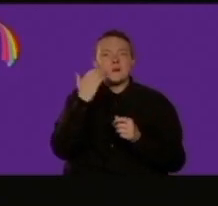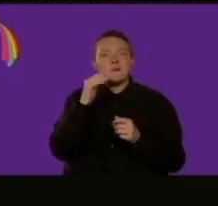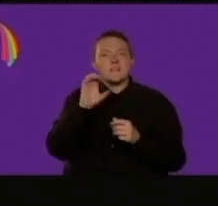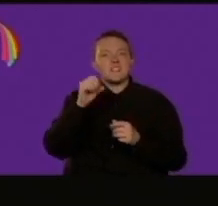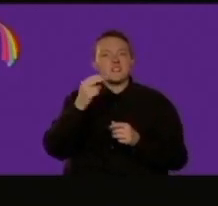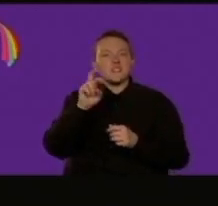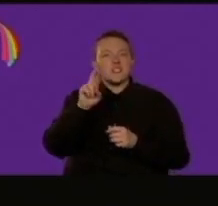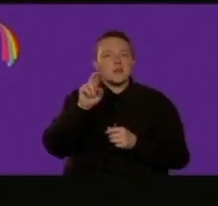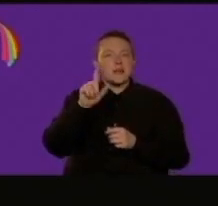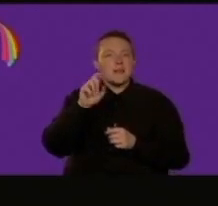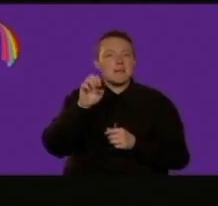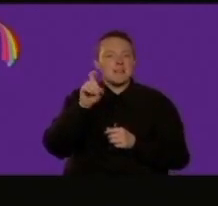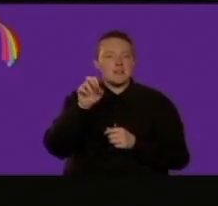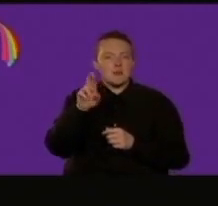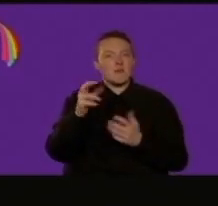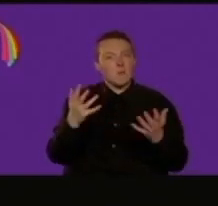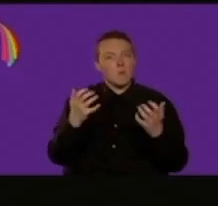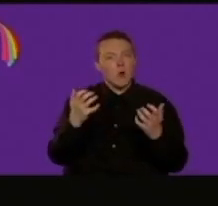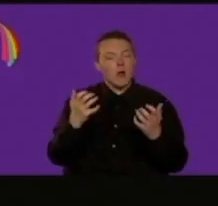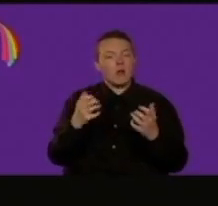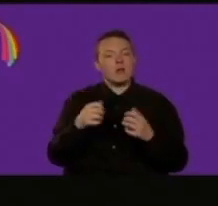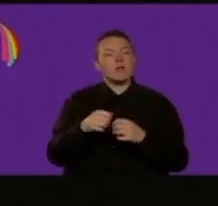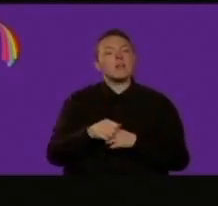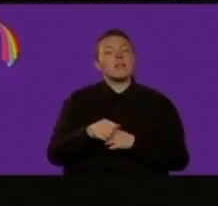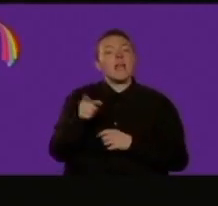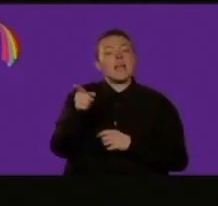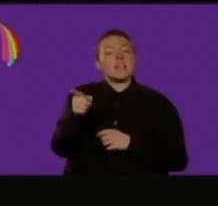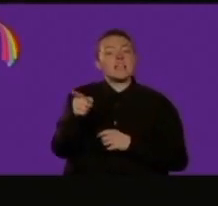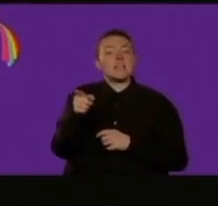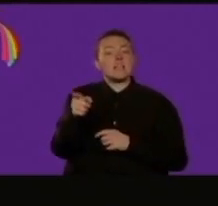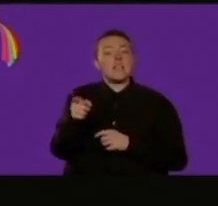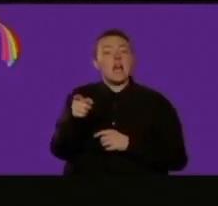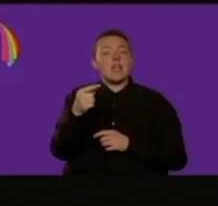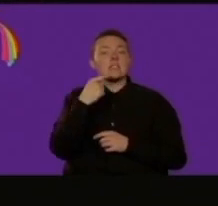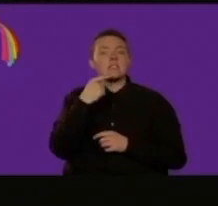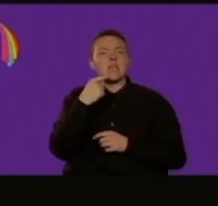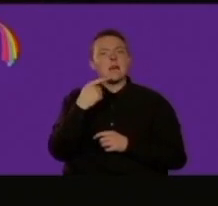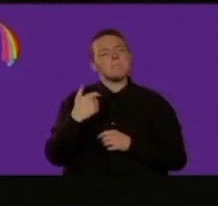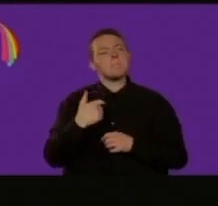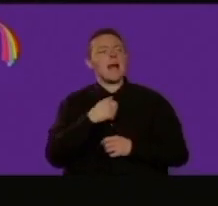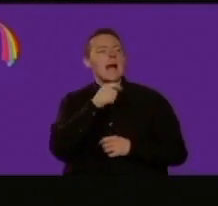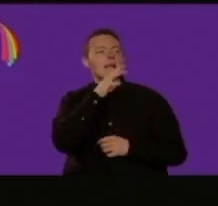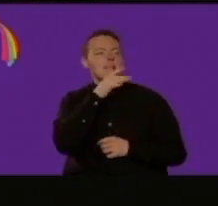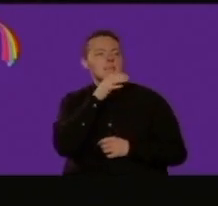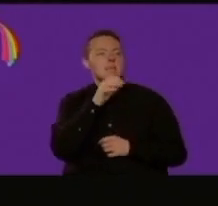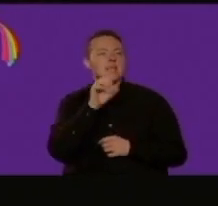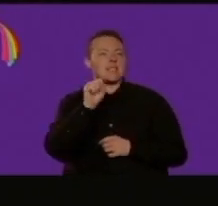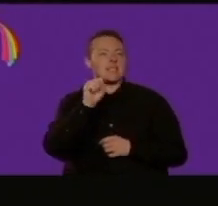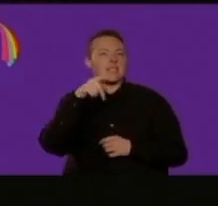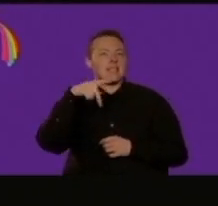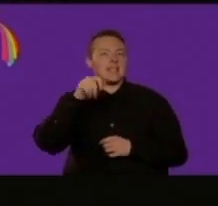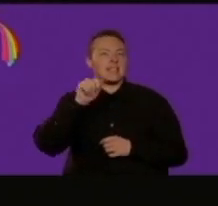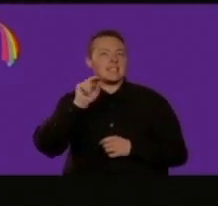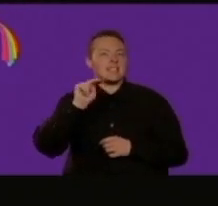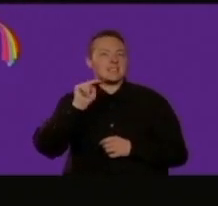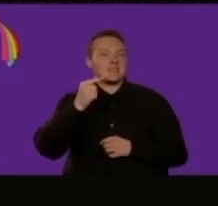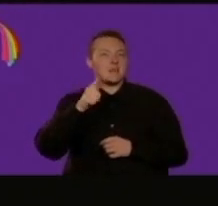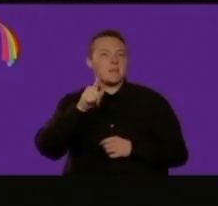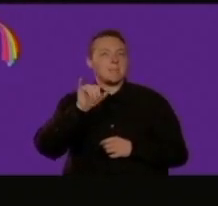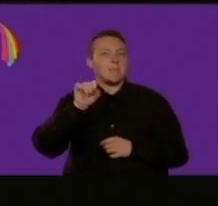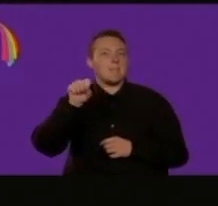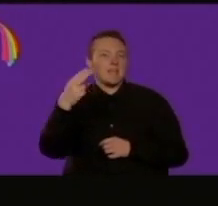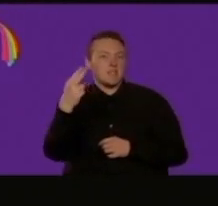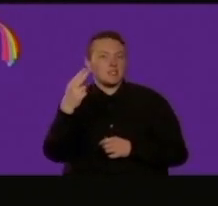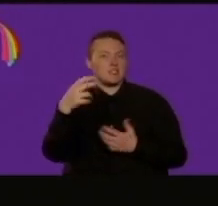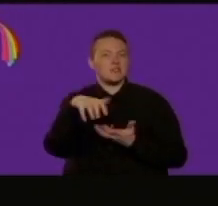to be inspired by a game that they liked. Thundertale is called.